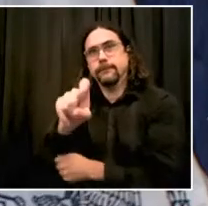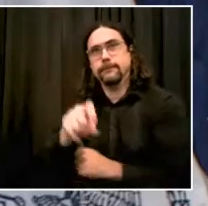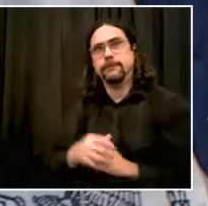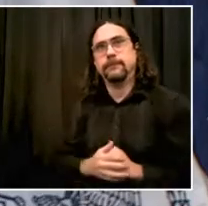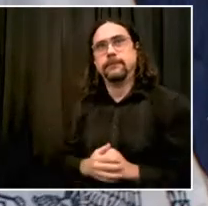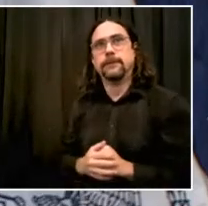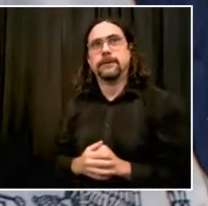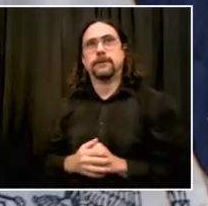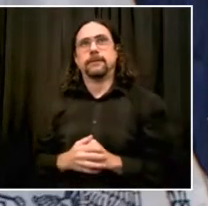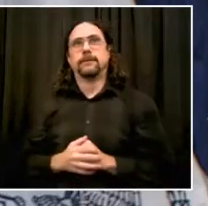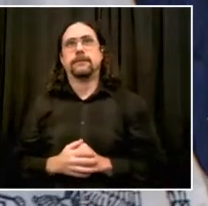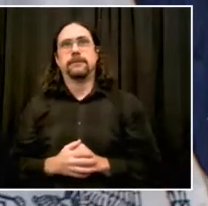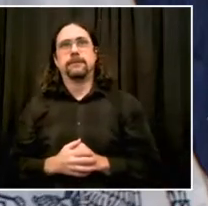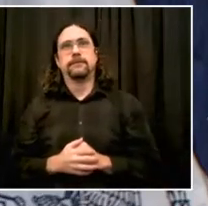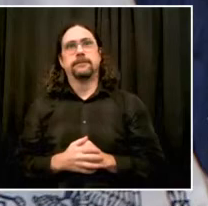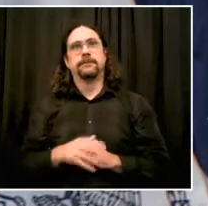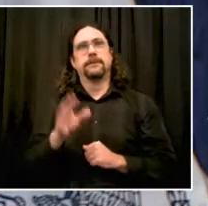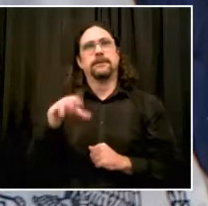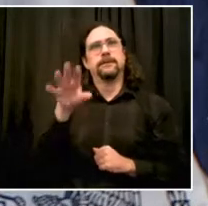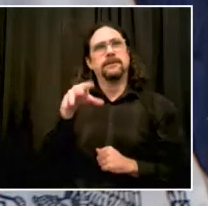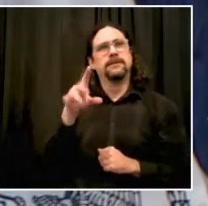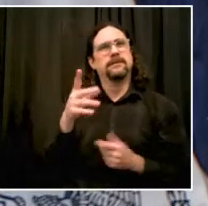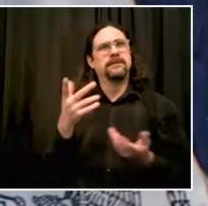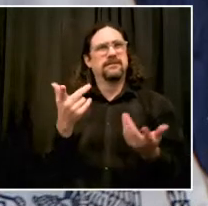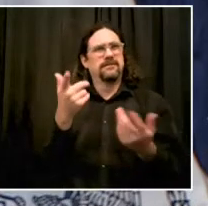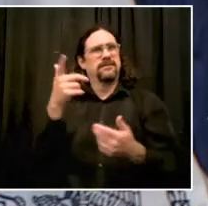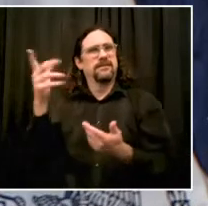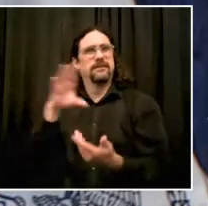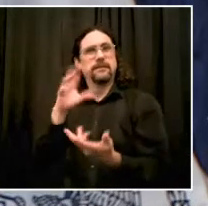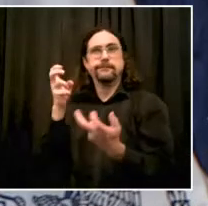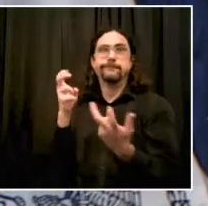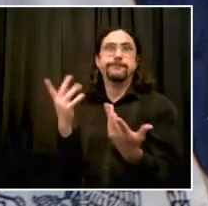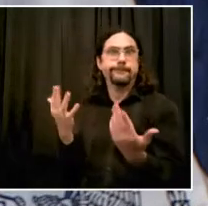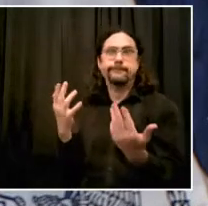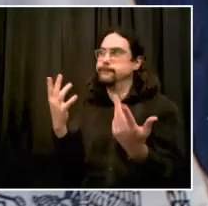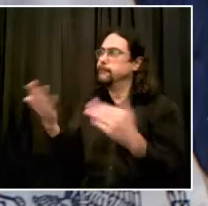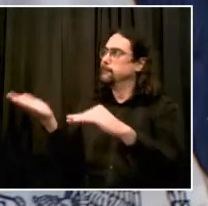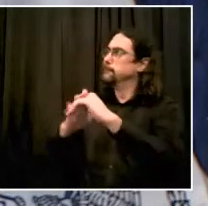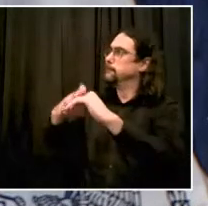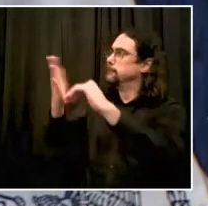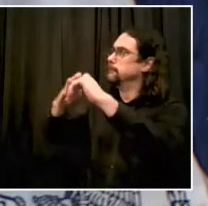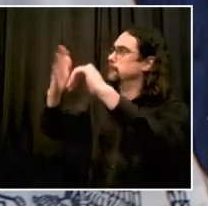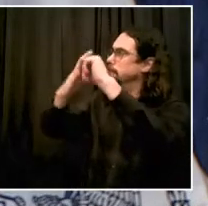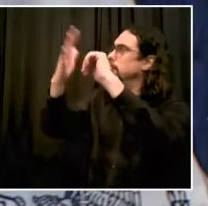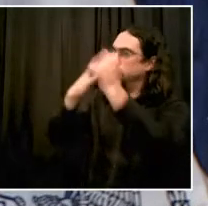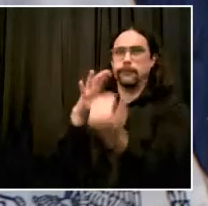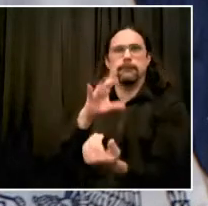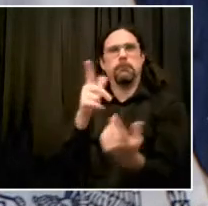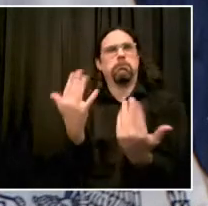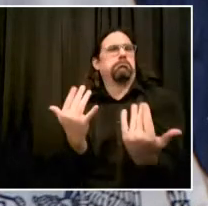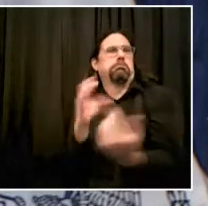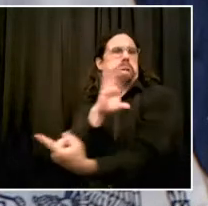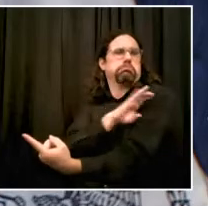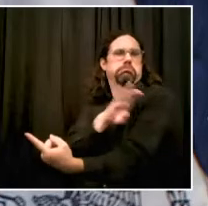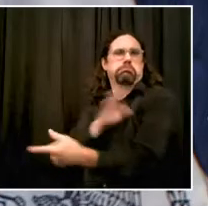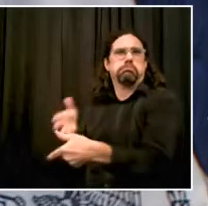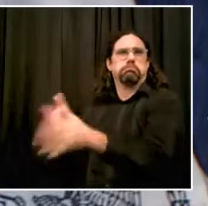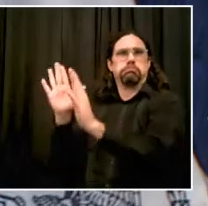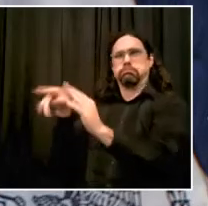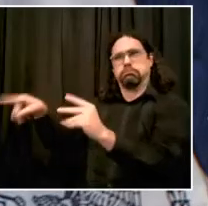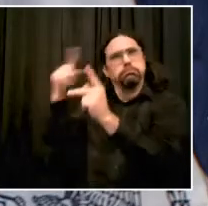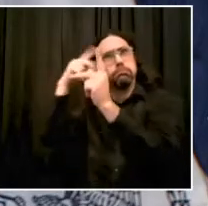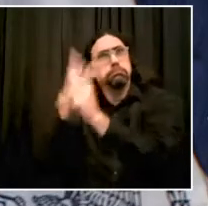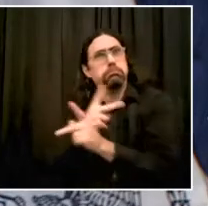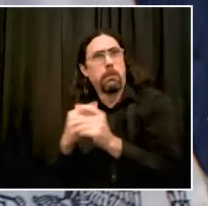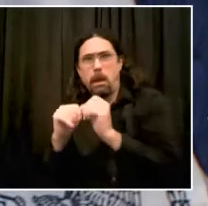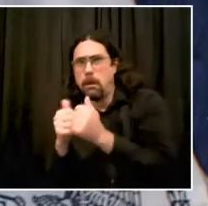is required? Yes, there is the community component, and even the commissioner said more time needs to be given for that to sort of